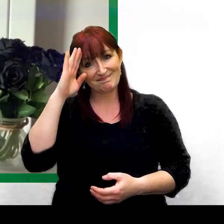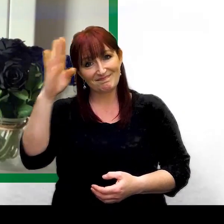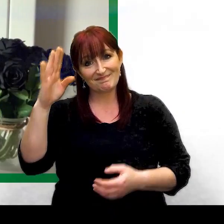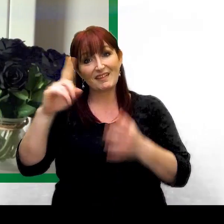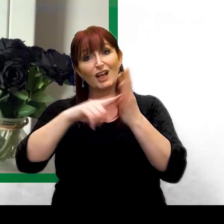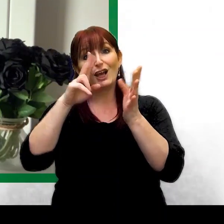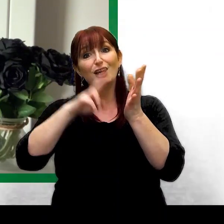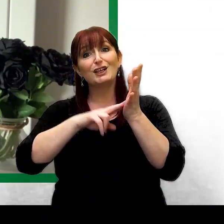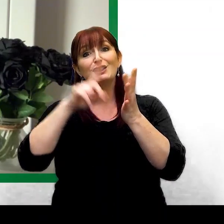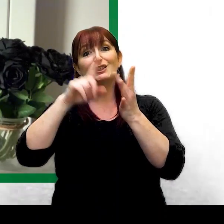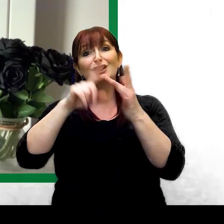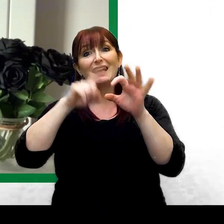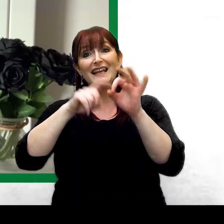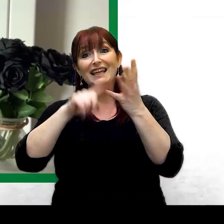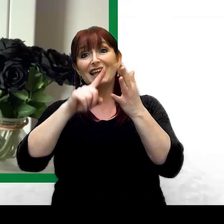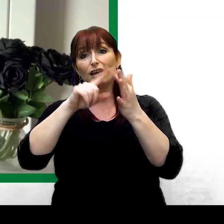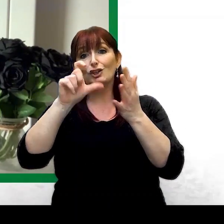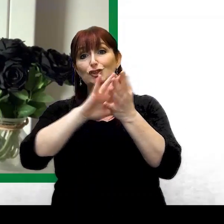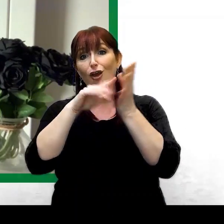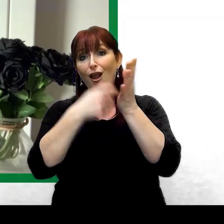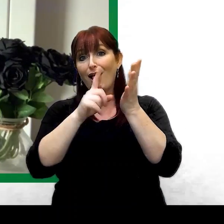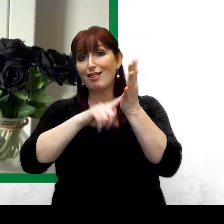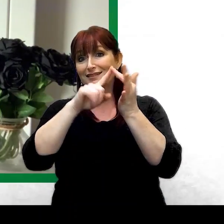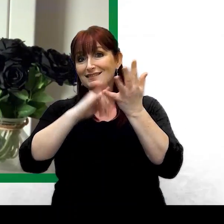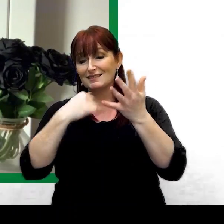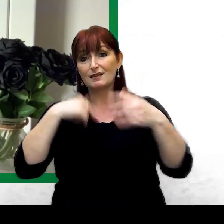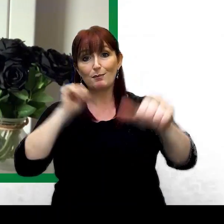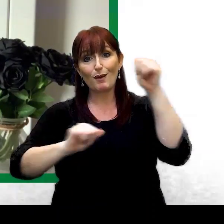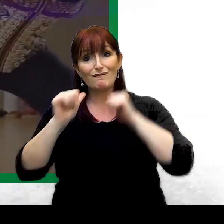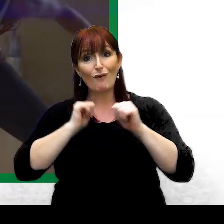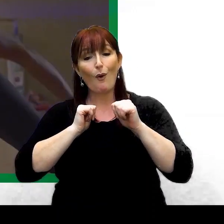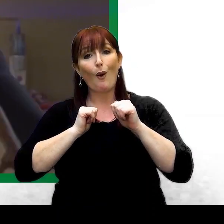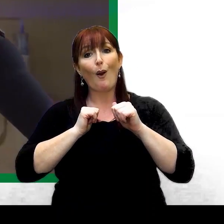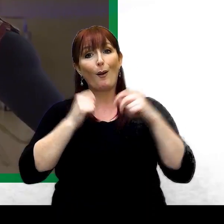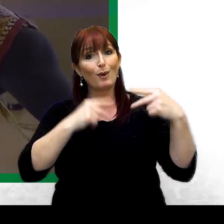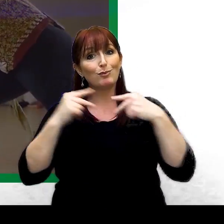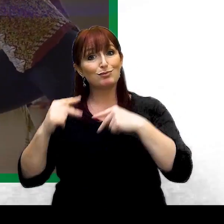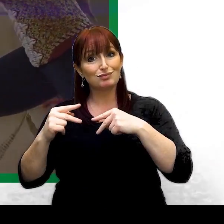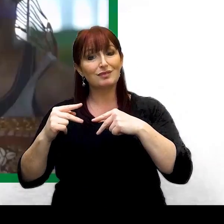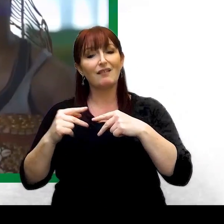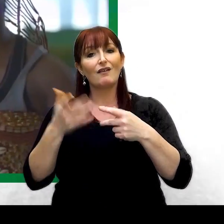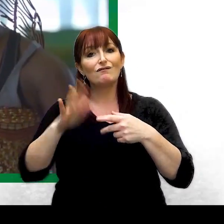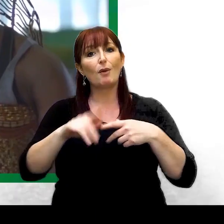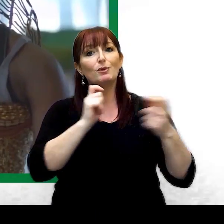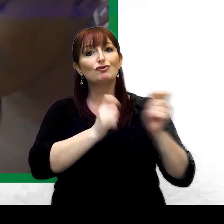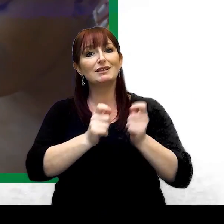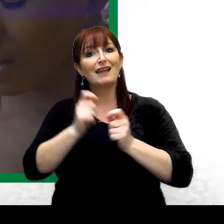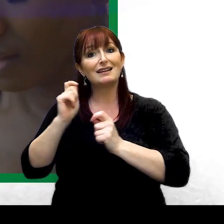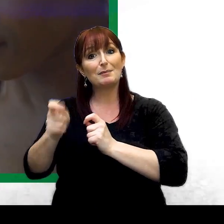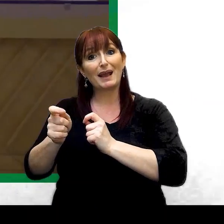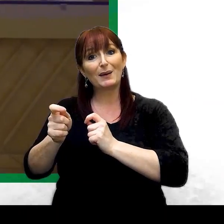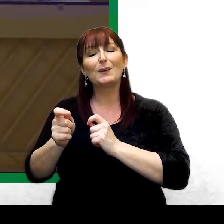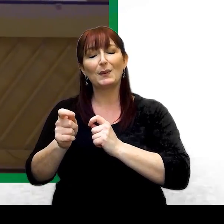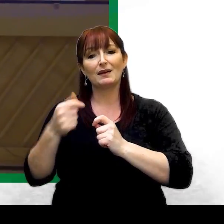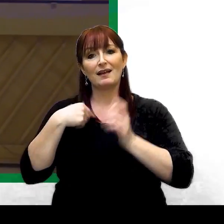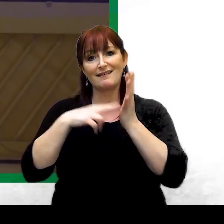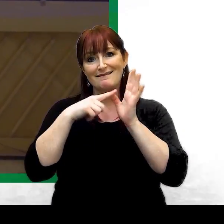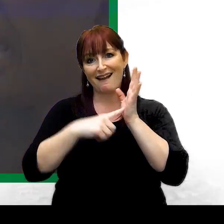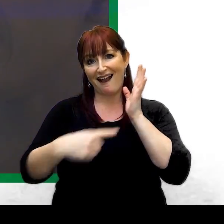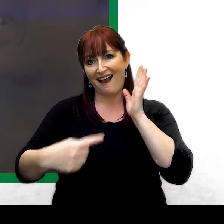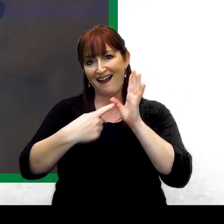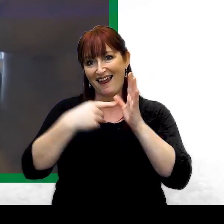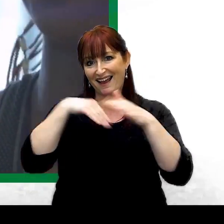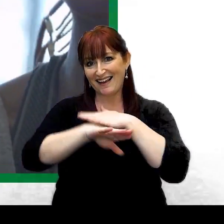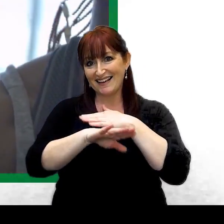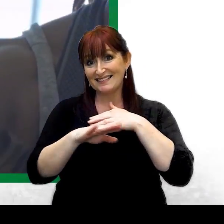Hi guys, my name is Janique Charles and I am a performing artist from Trinidad and Tobago. I play Nala in Disney's The Lion King